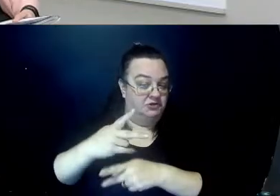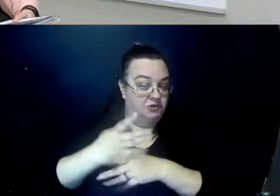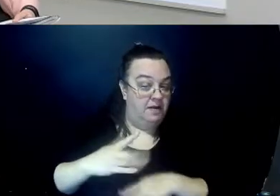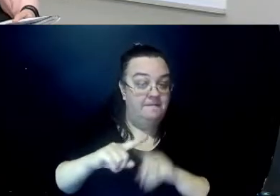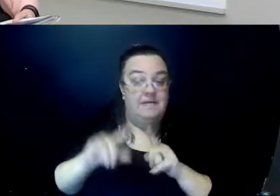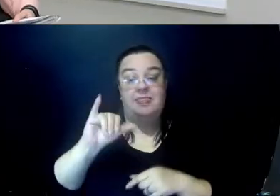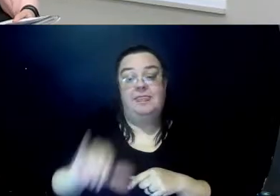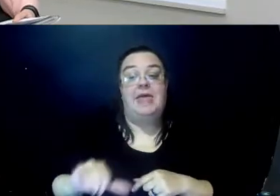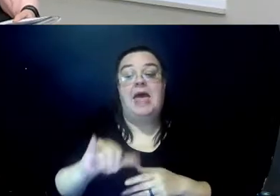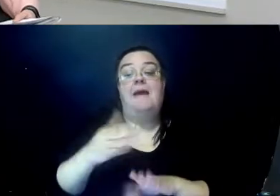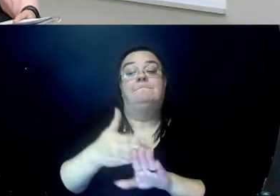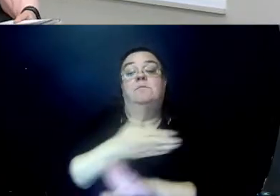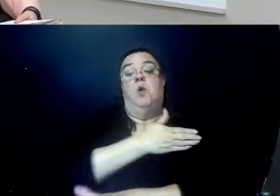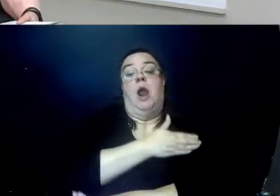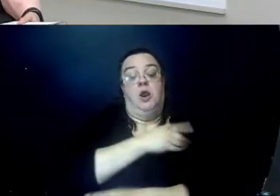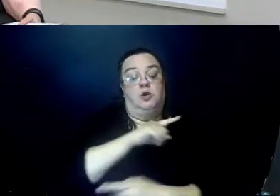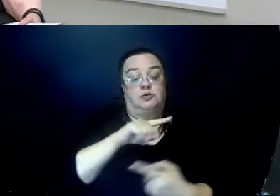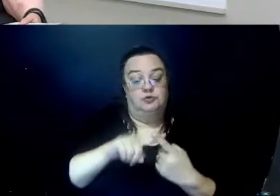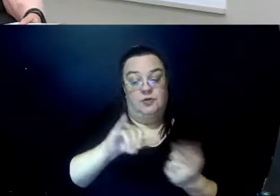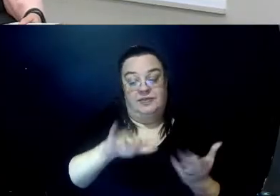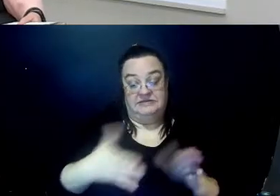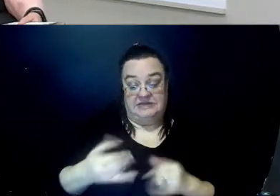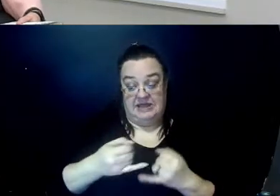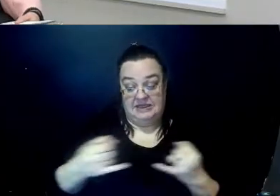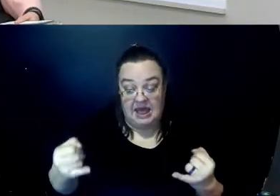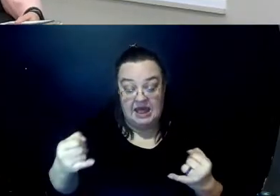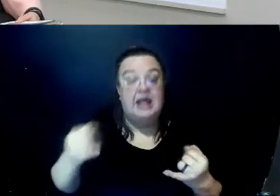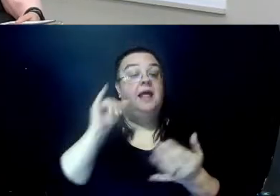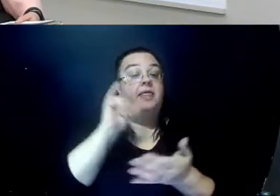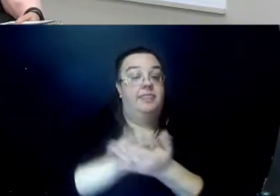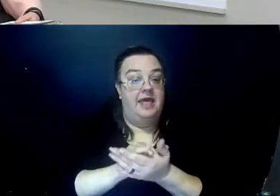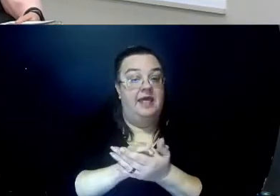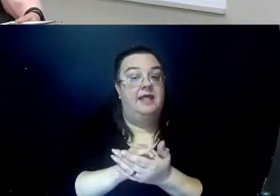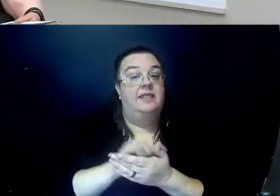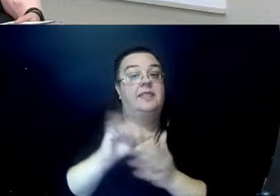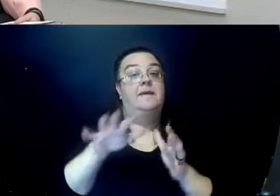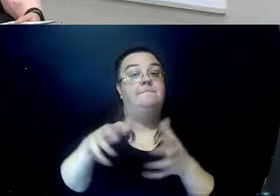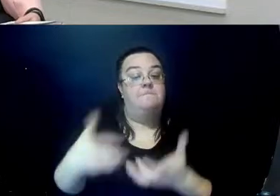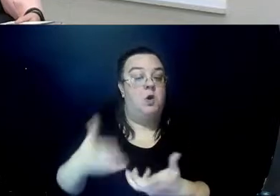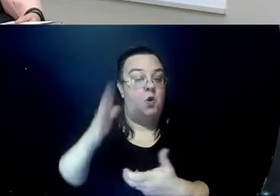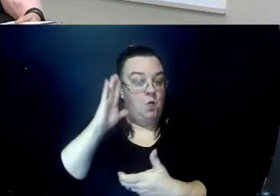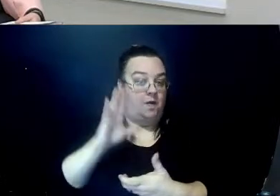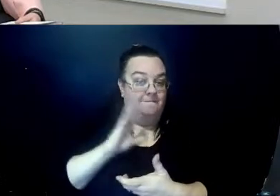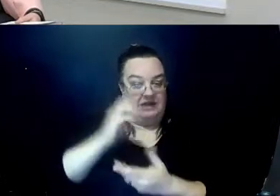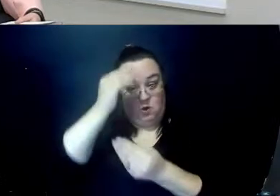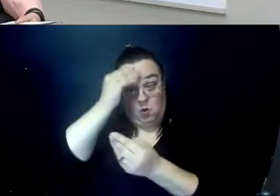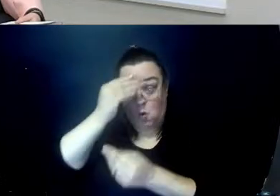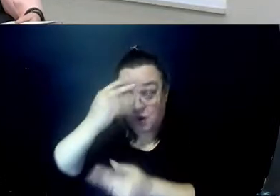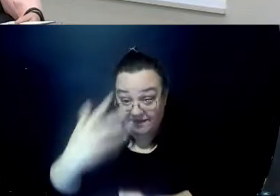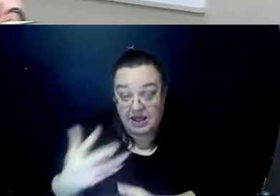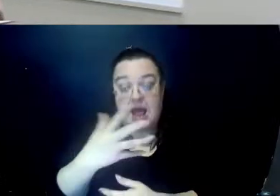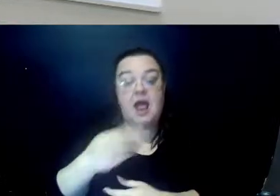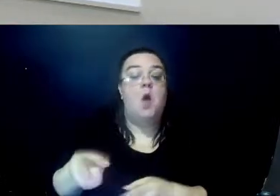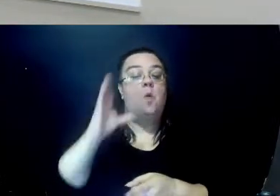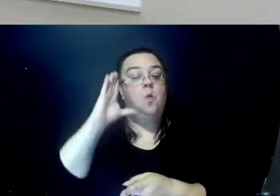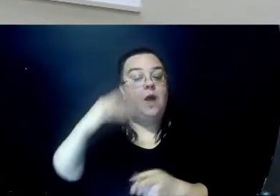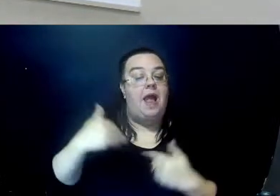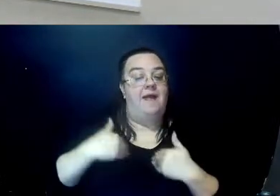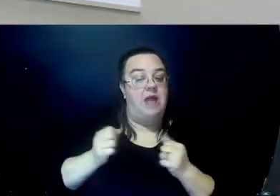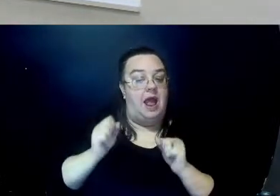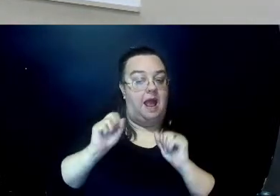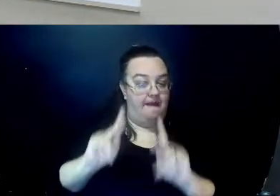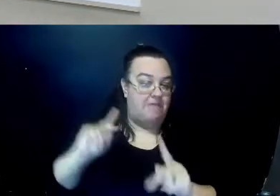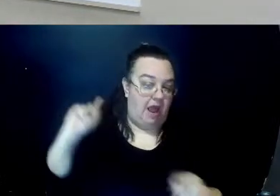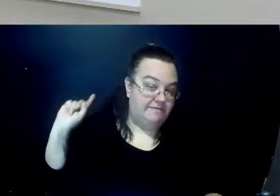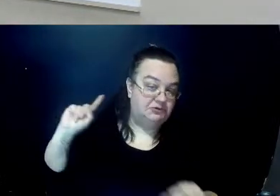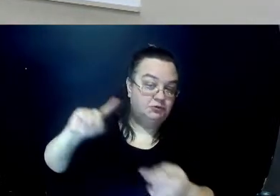prior to the deadline, that the party would be notified and would have the opportunity up until